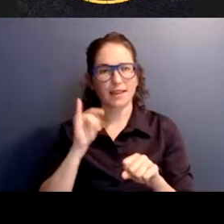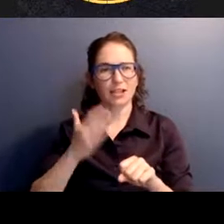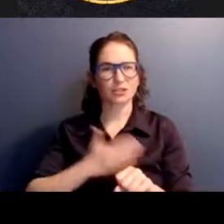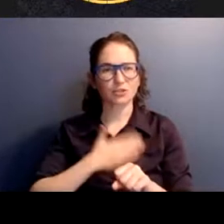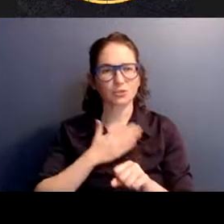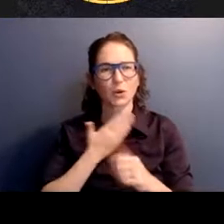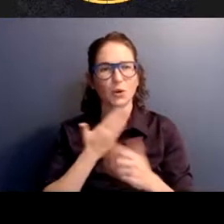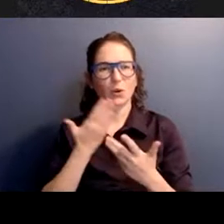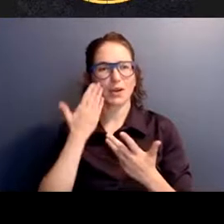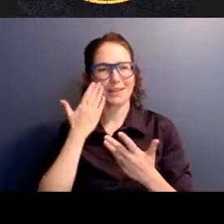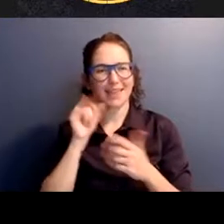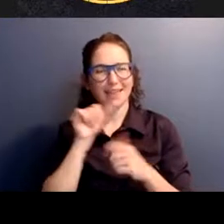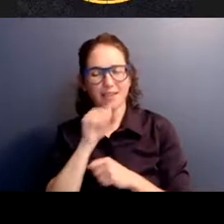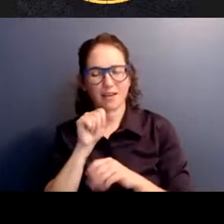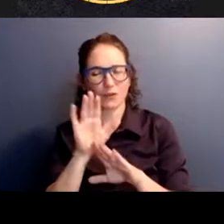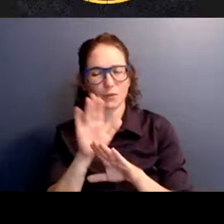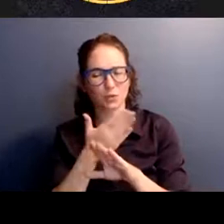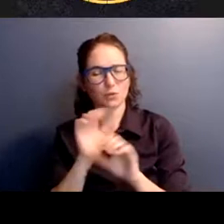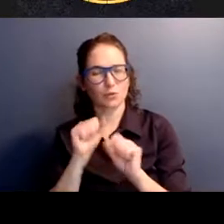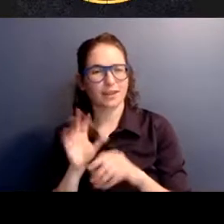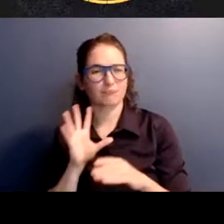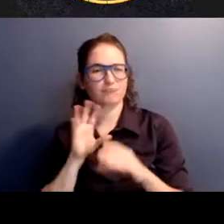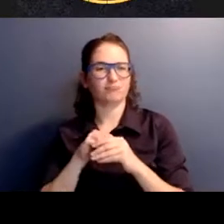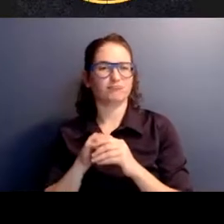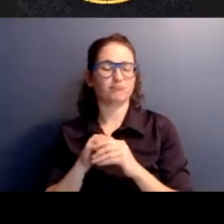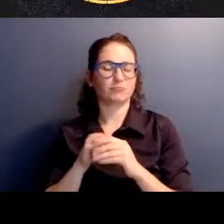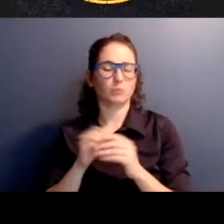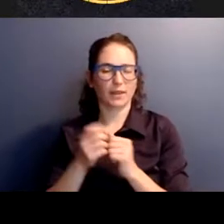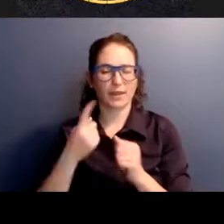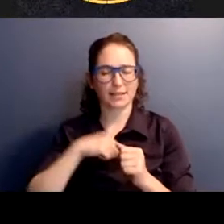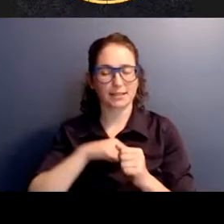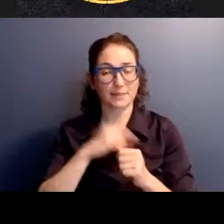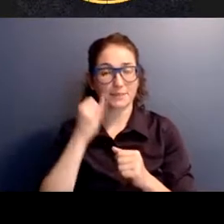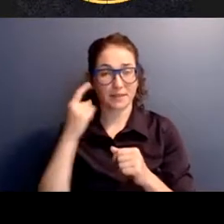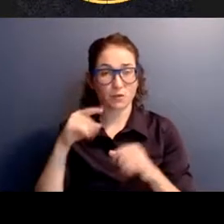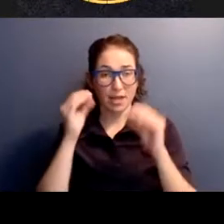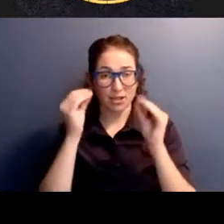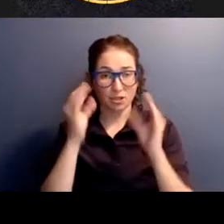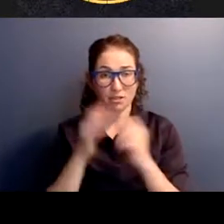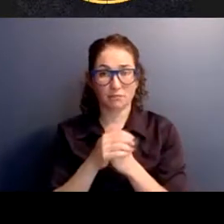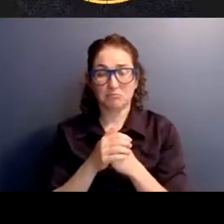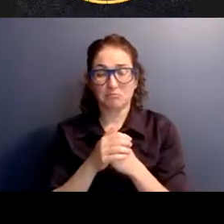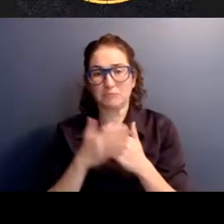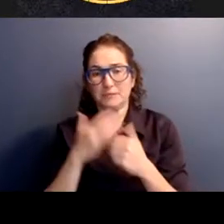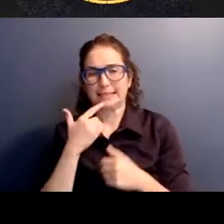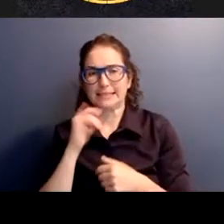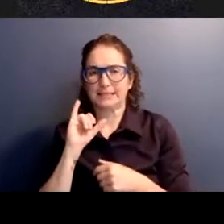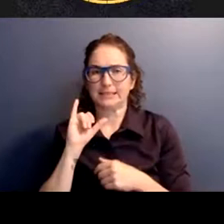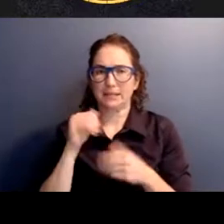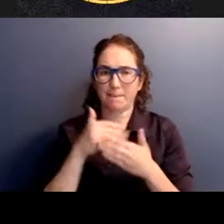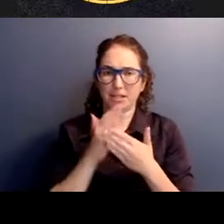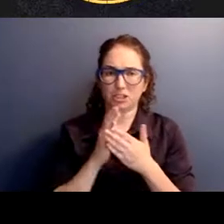love of music with us. Now, if you are an educator and say you're not sure the budget that you